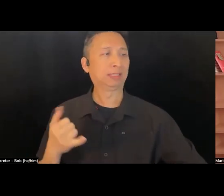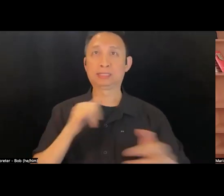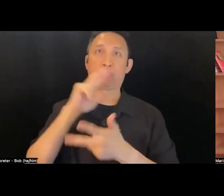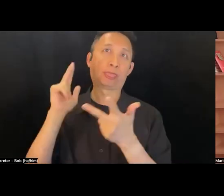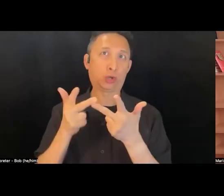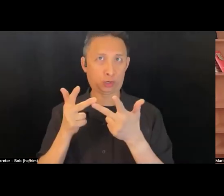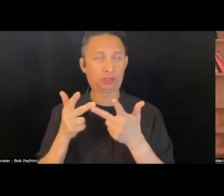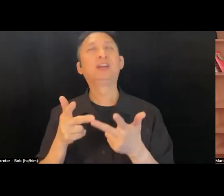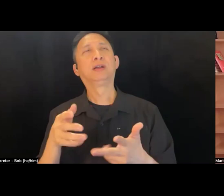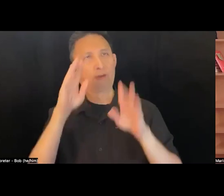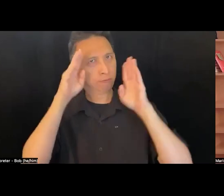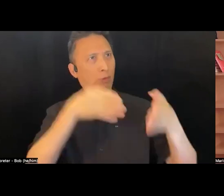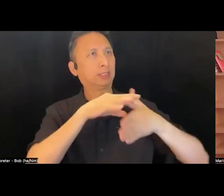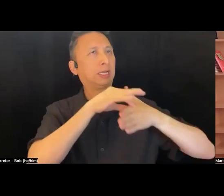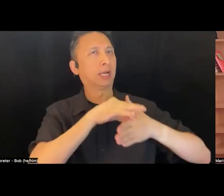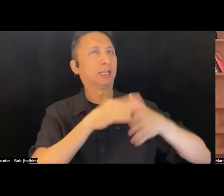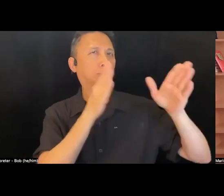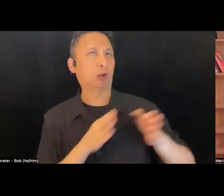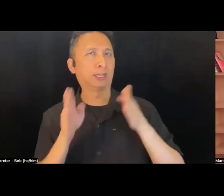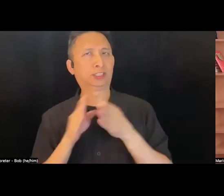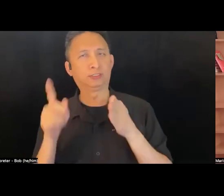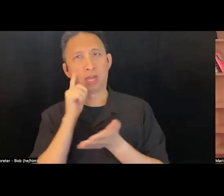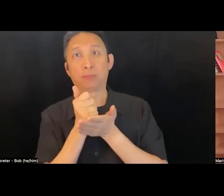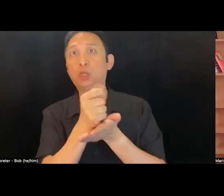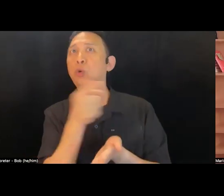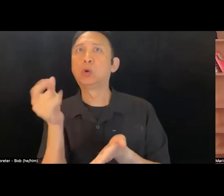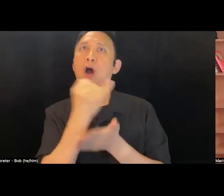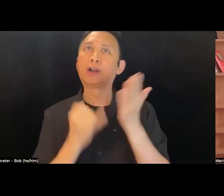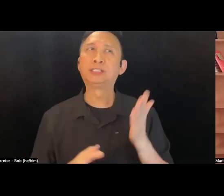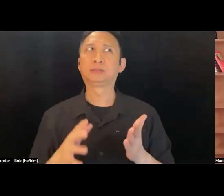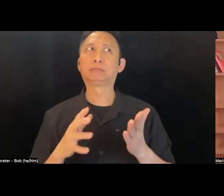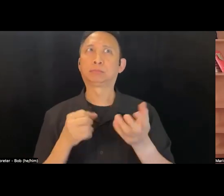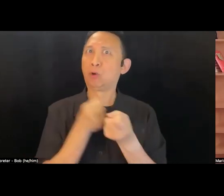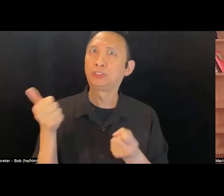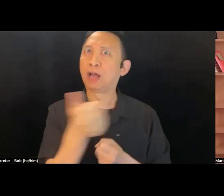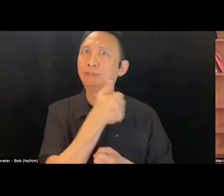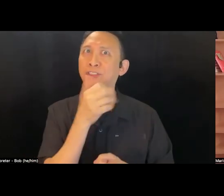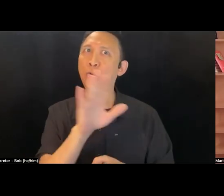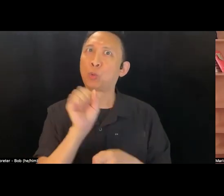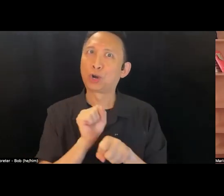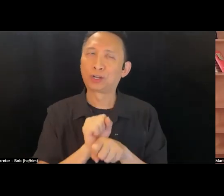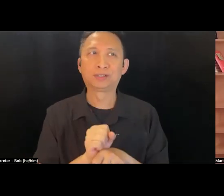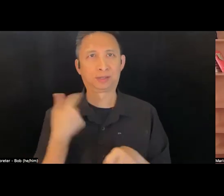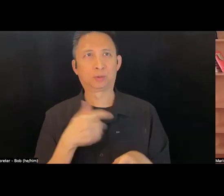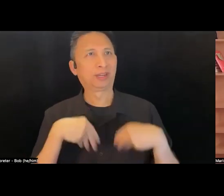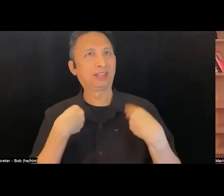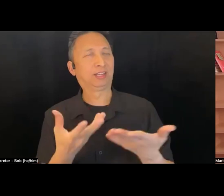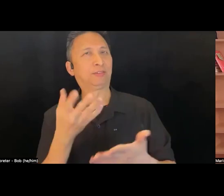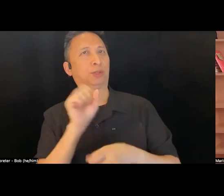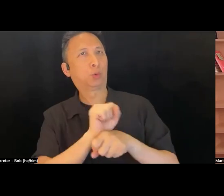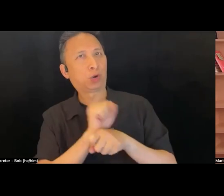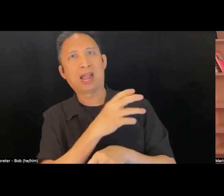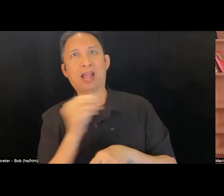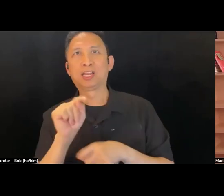content strategy for artists, promoting yourself and your work. This series empowers artists with the tools they need to get the word out.